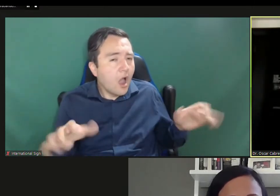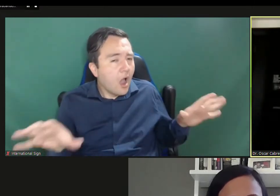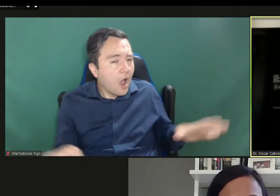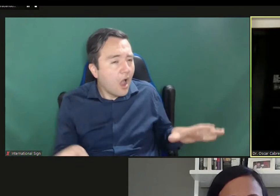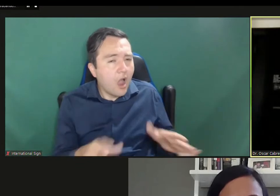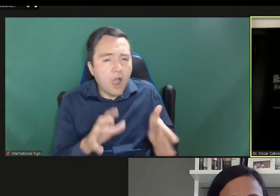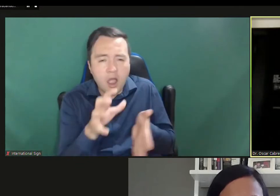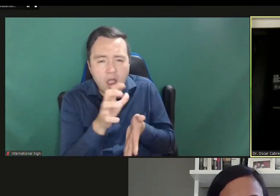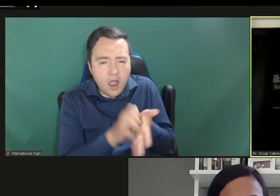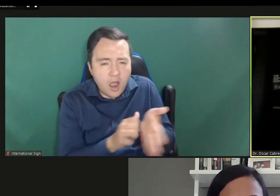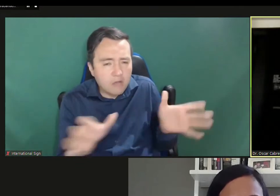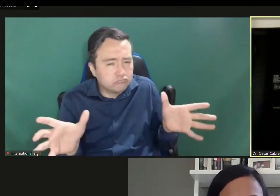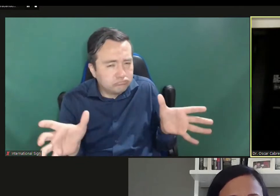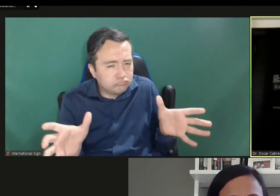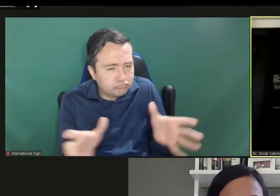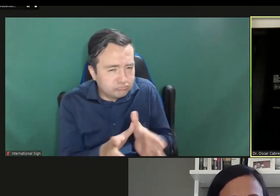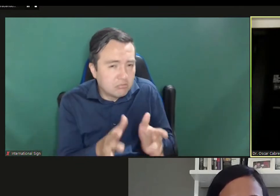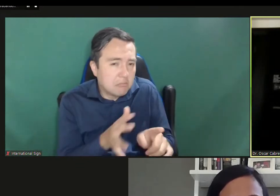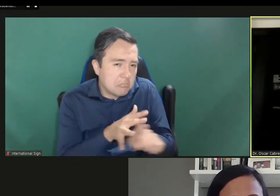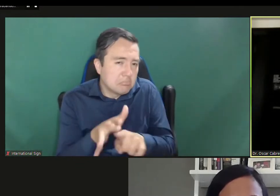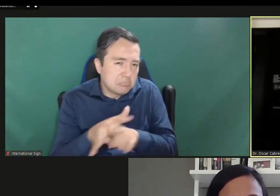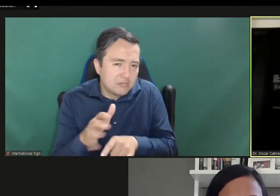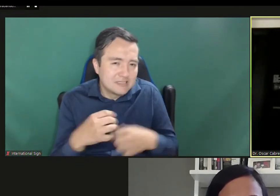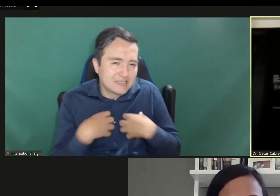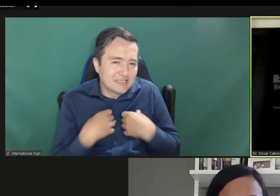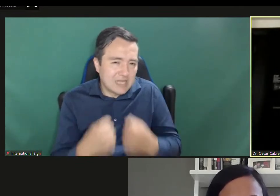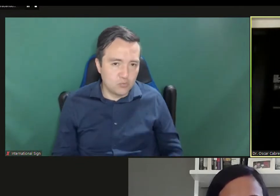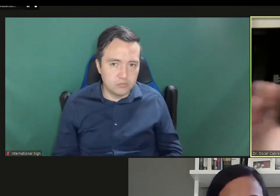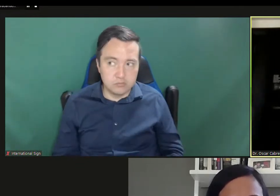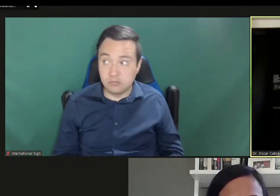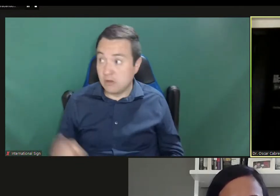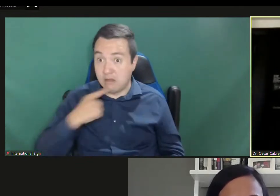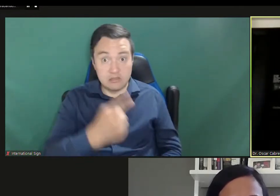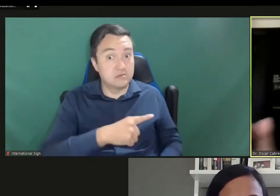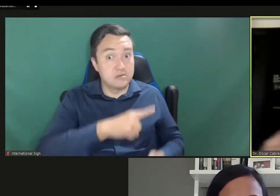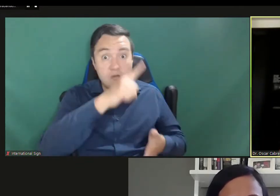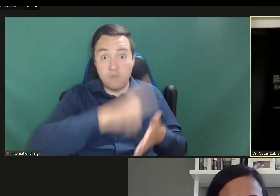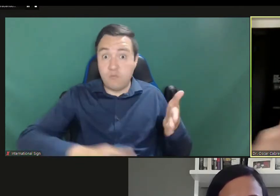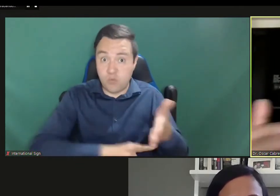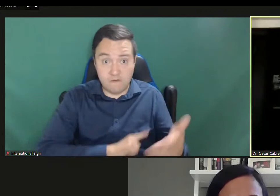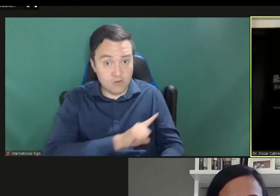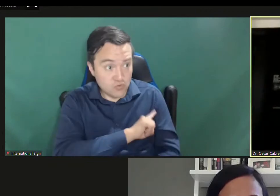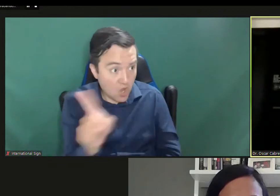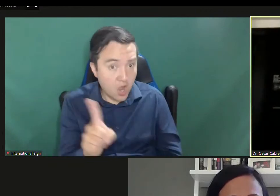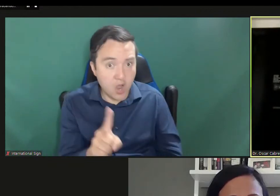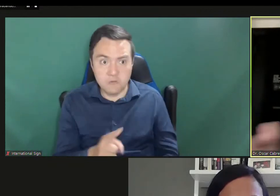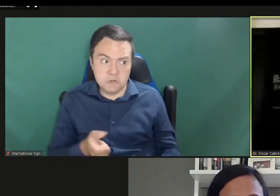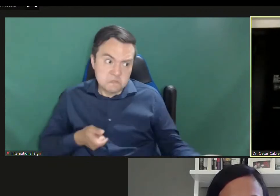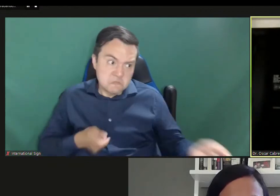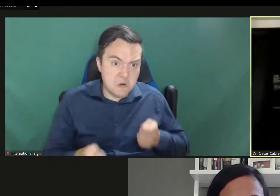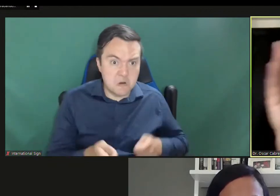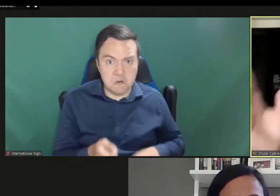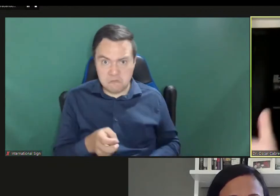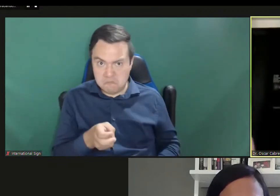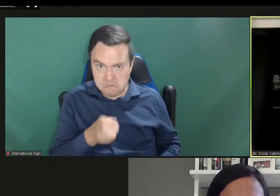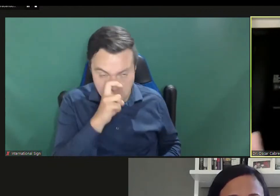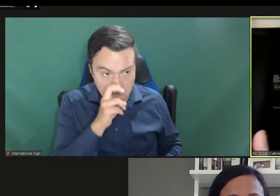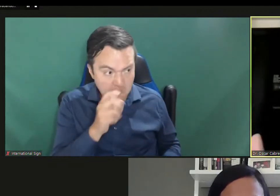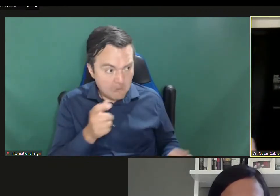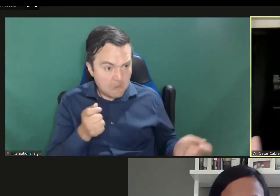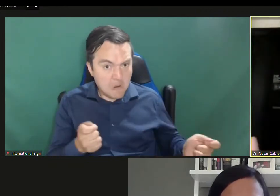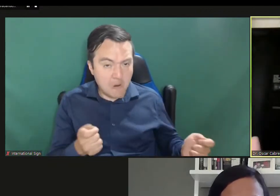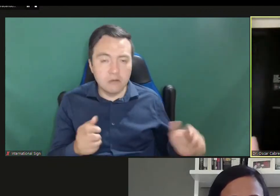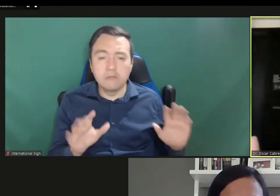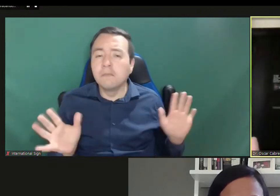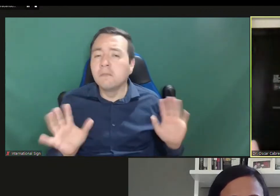given products that have a negative effect on health. That they're not prohibiting these products. These aren't arbitrary measures. They're